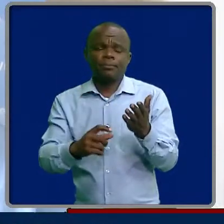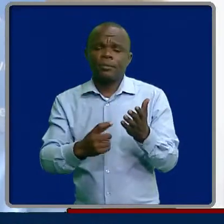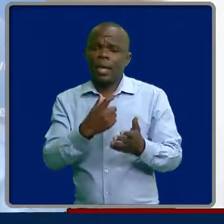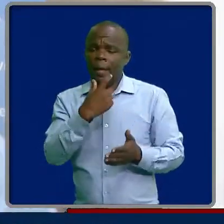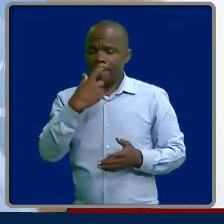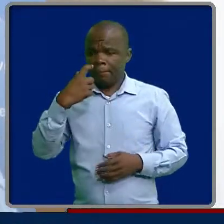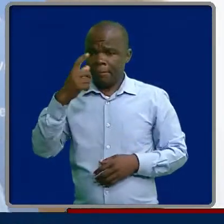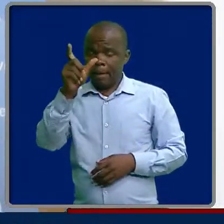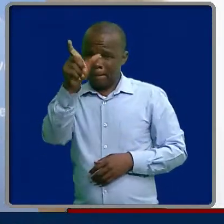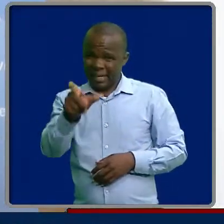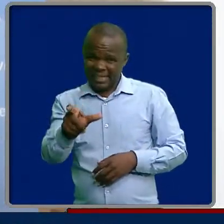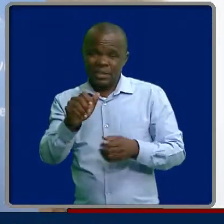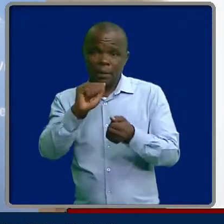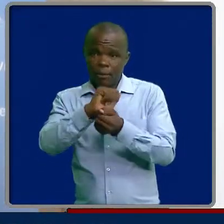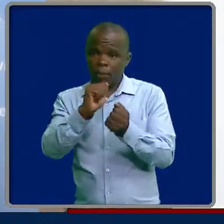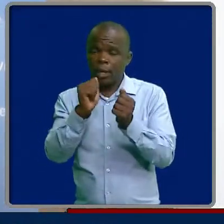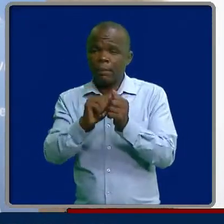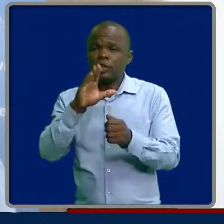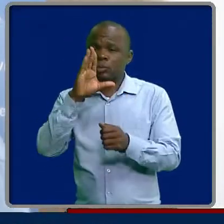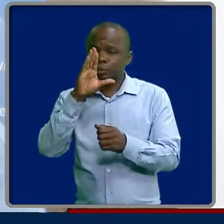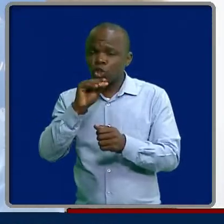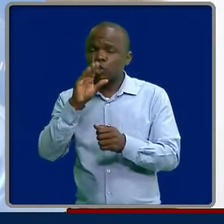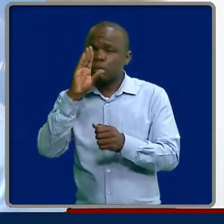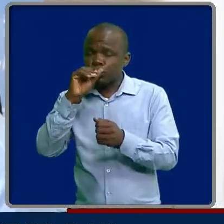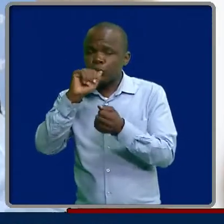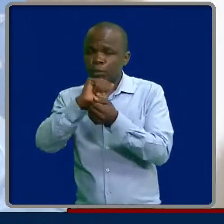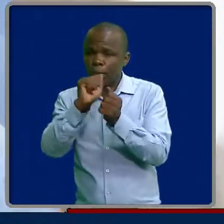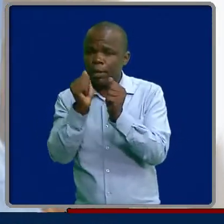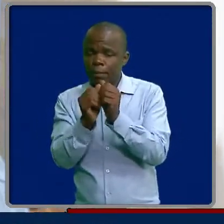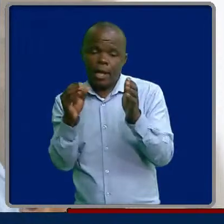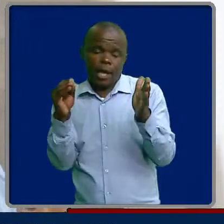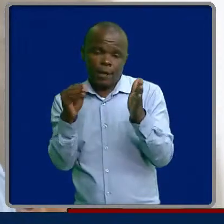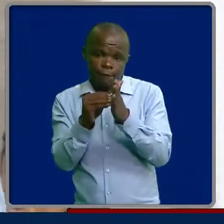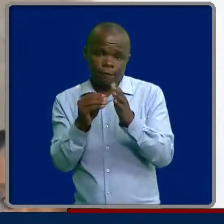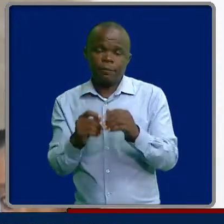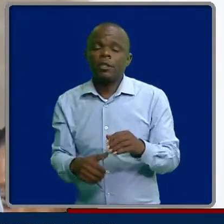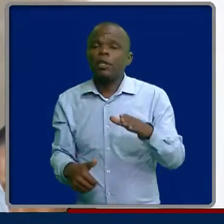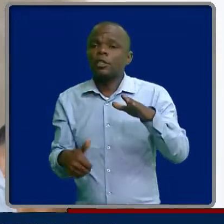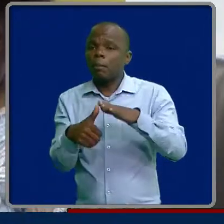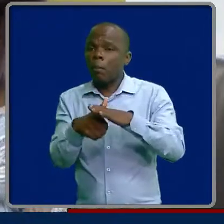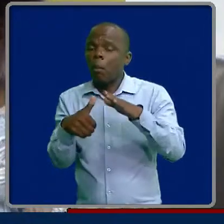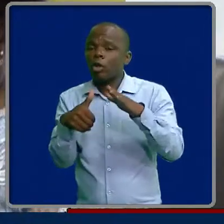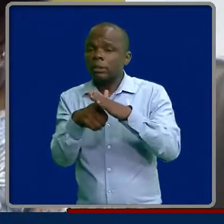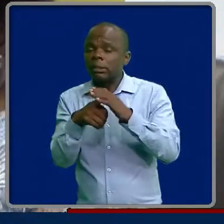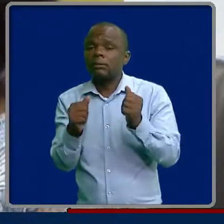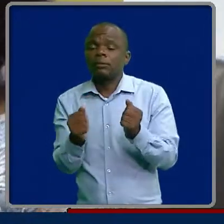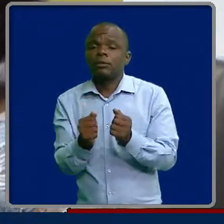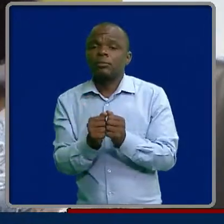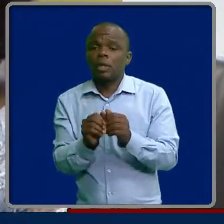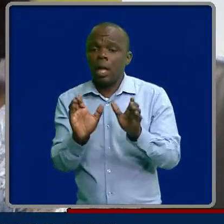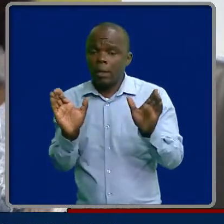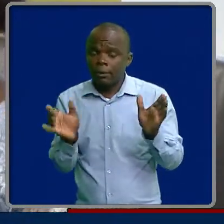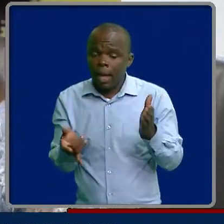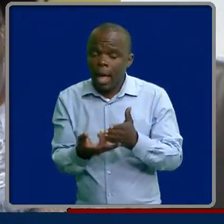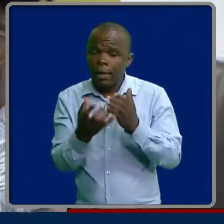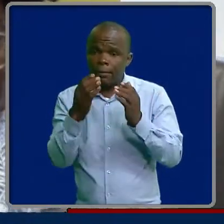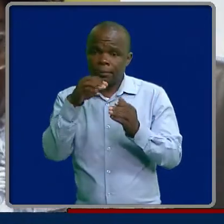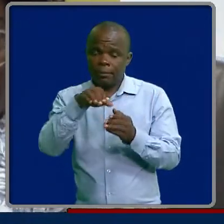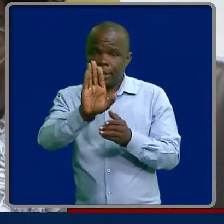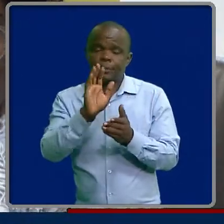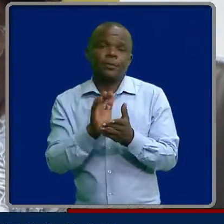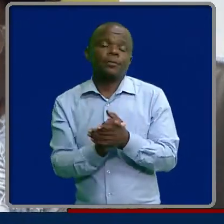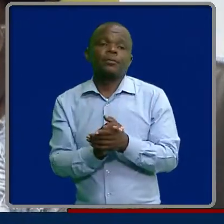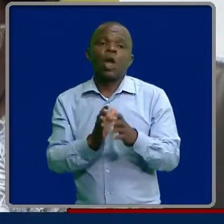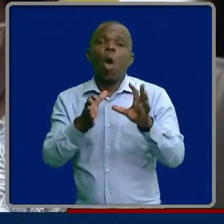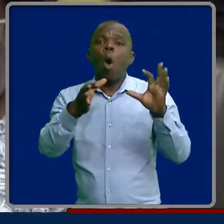intervention, children with autism often fail to receive the support they need to develop life skills. Autism Eswatini chairperson